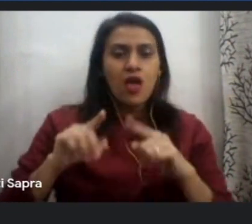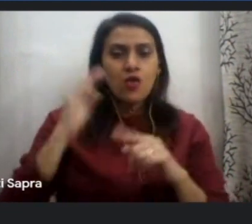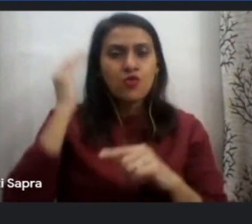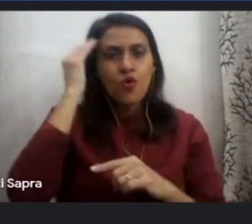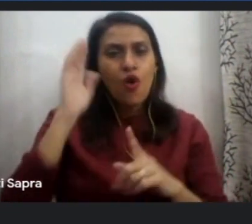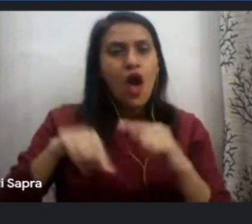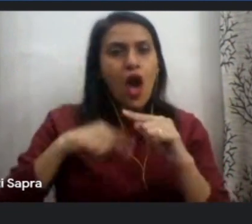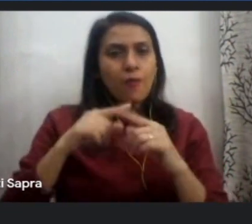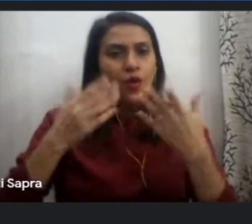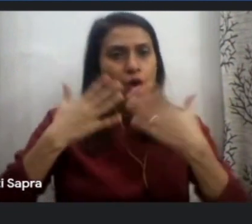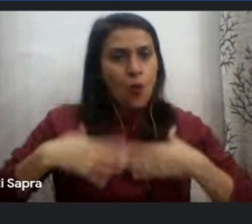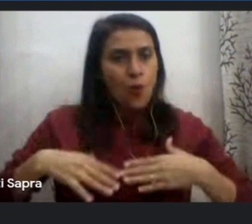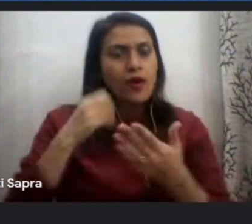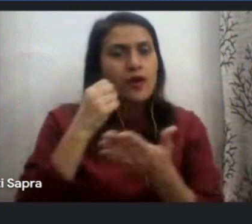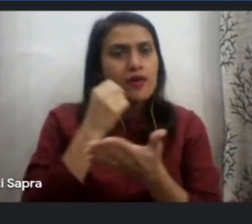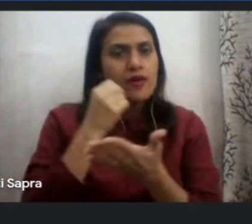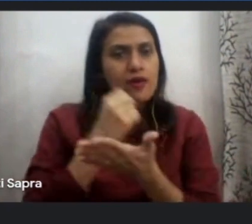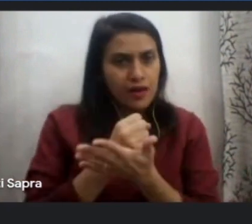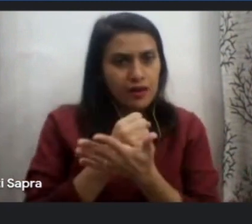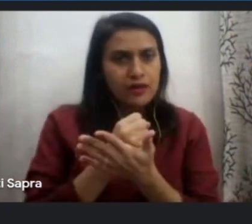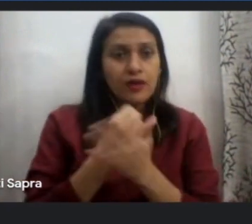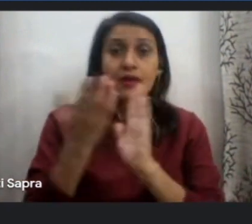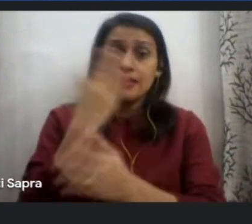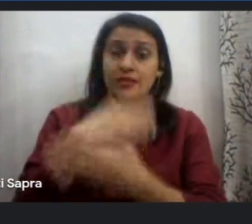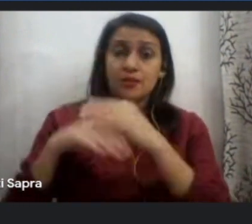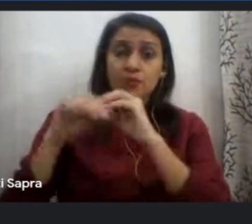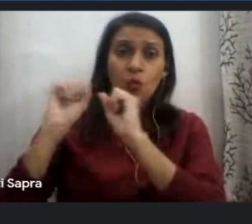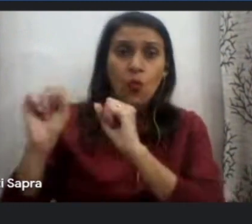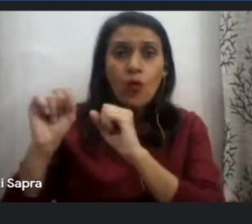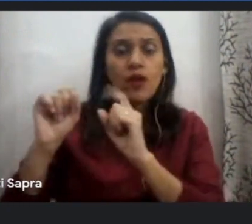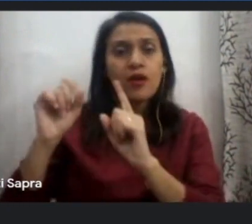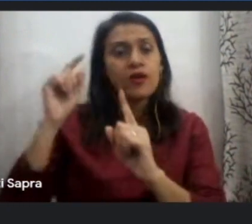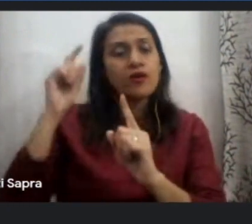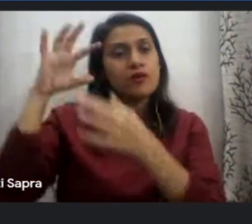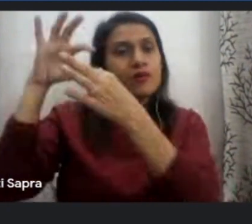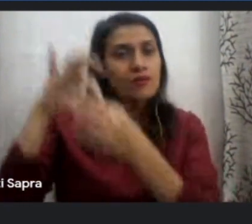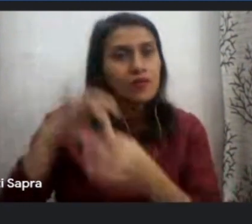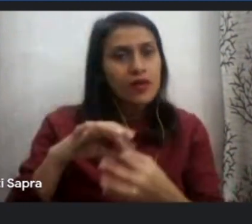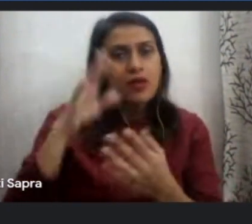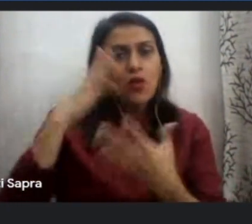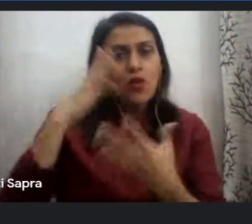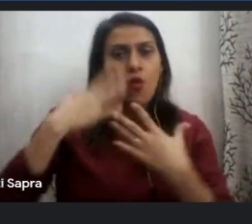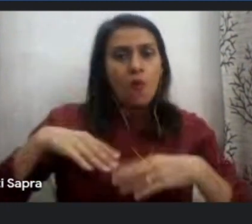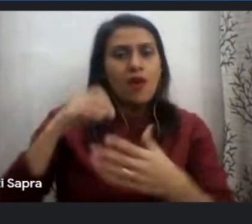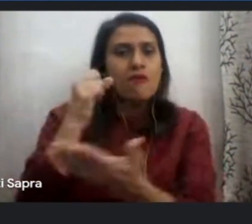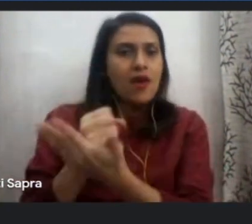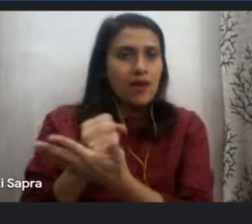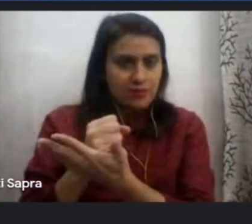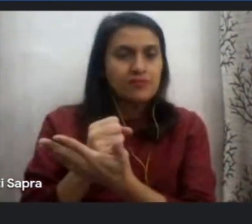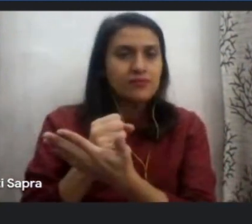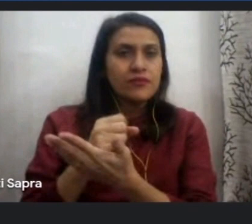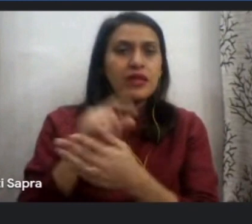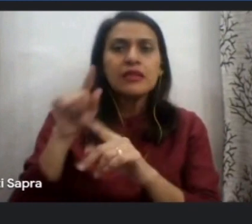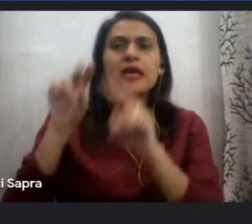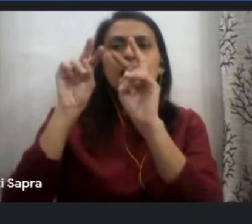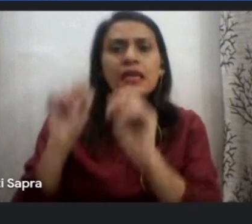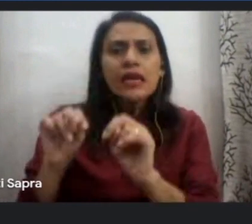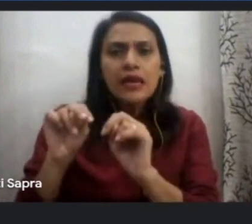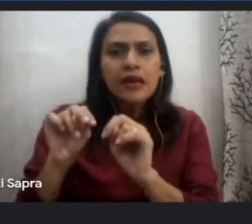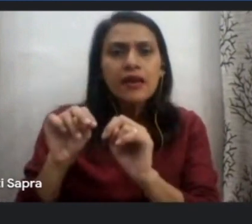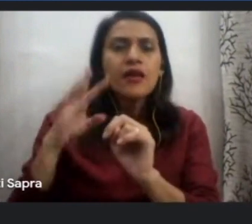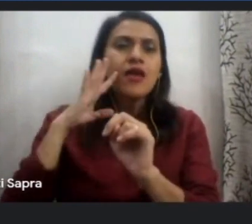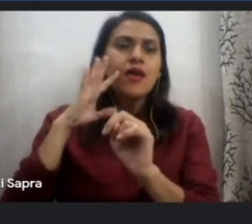of people with learning disabilities, about the different kinds of inclusions and accommodations that can be made in